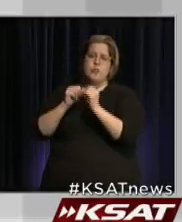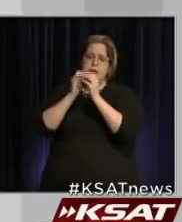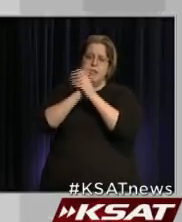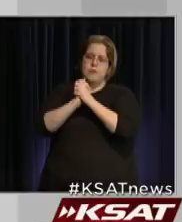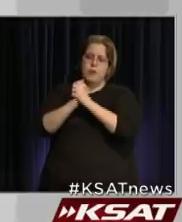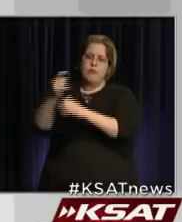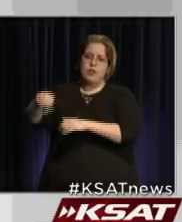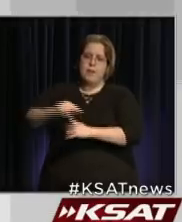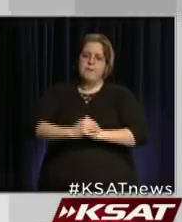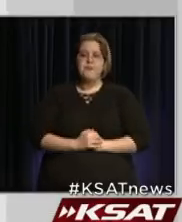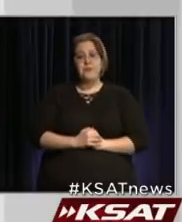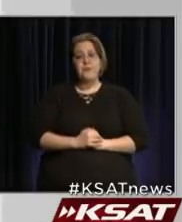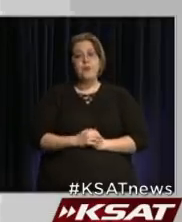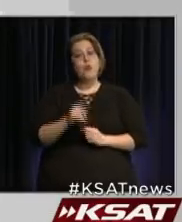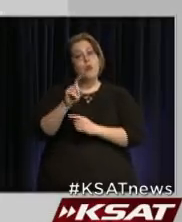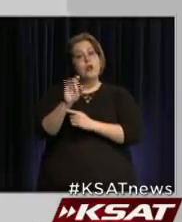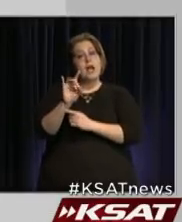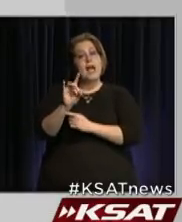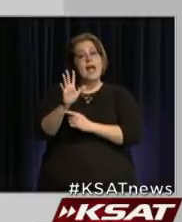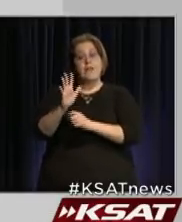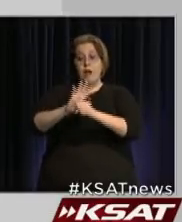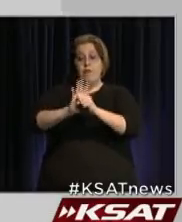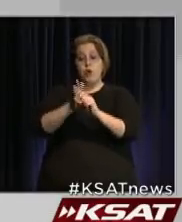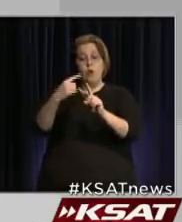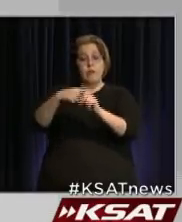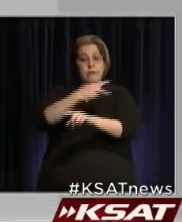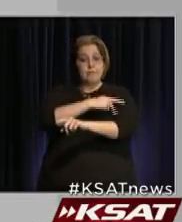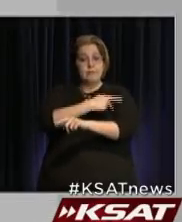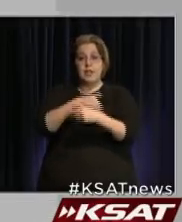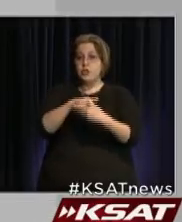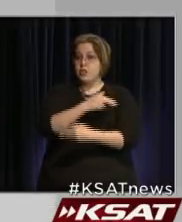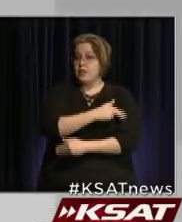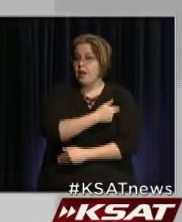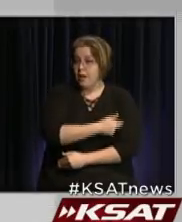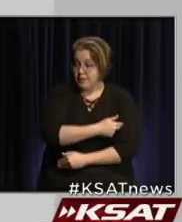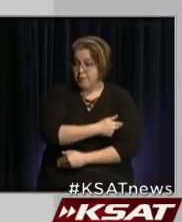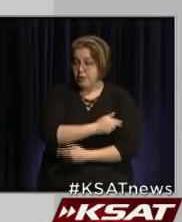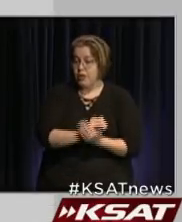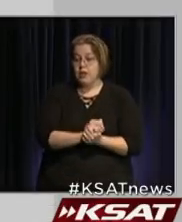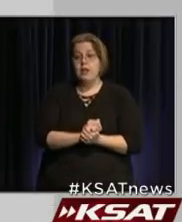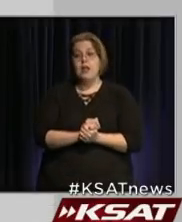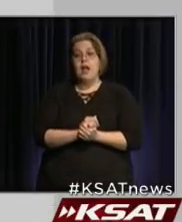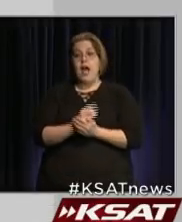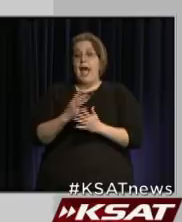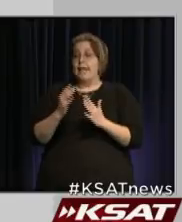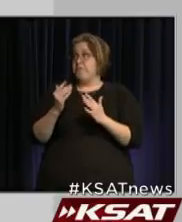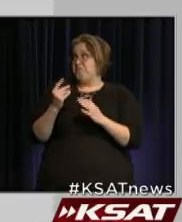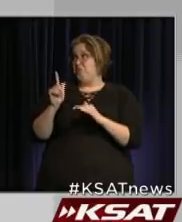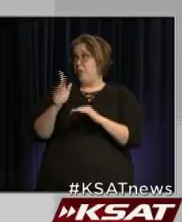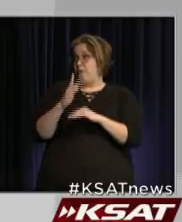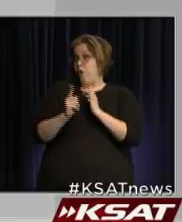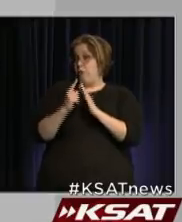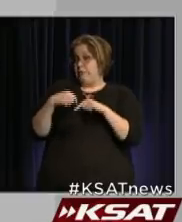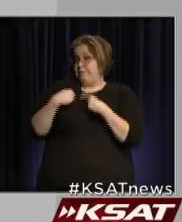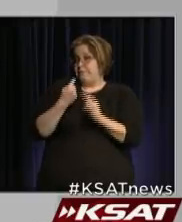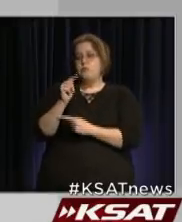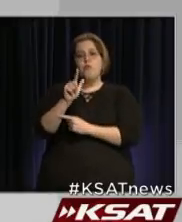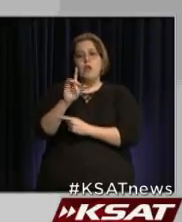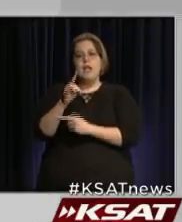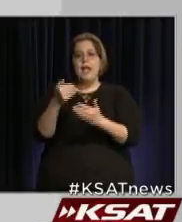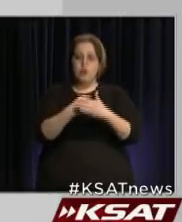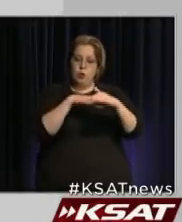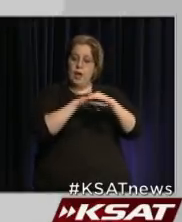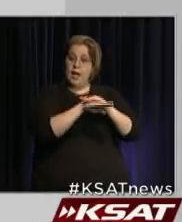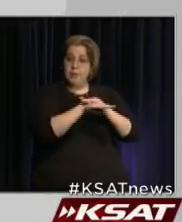evening. There are 185 COVID patients in the hospital this evening, and there have been, over the last 24 hours, 28 new